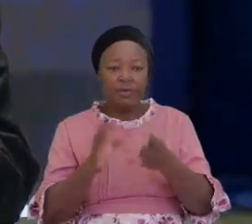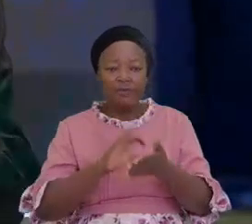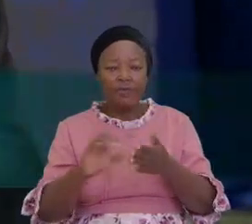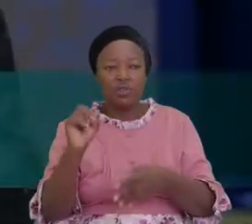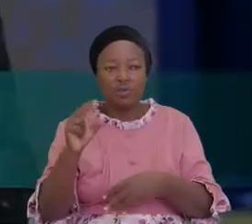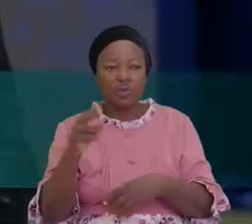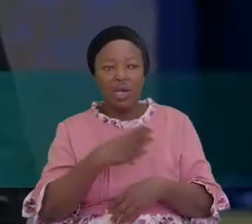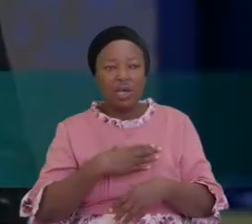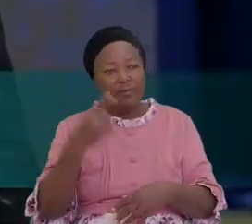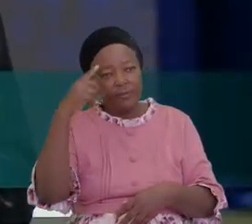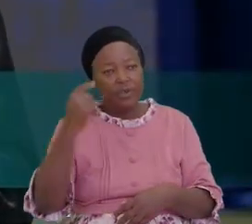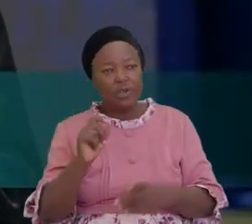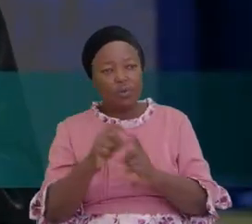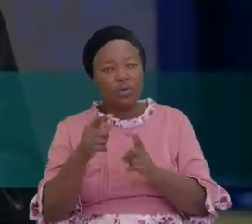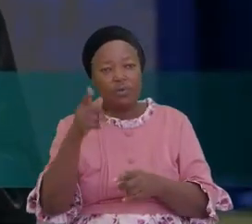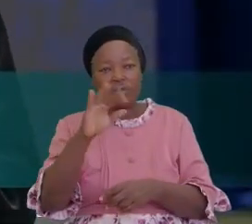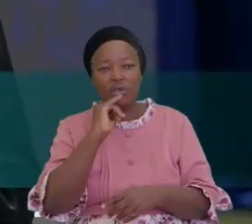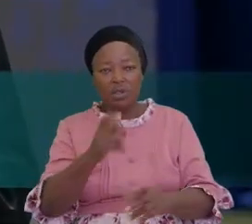and powerful,